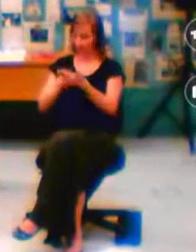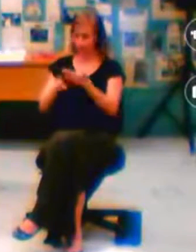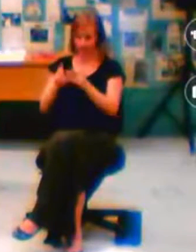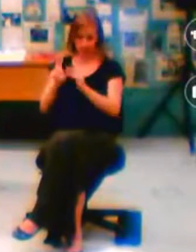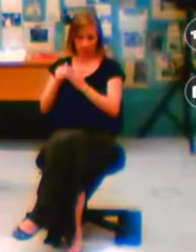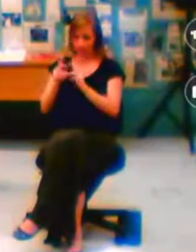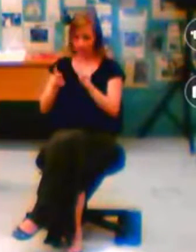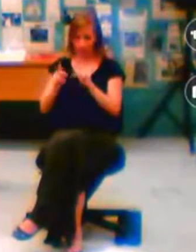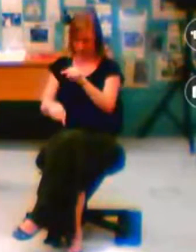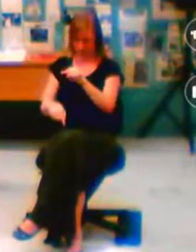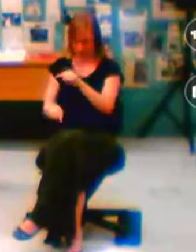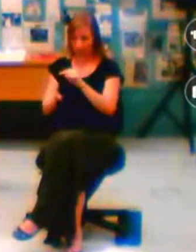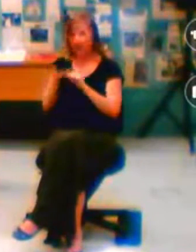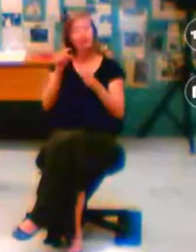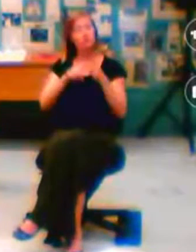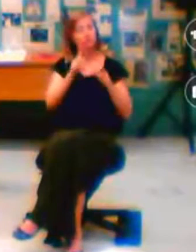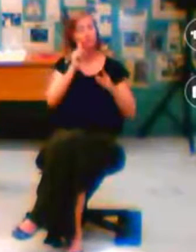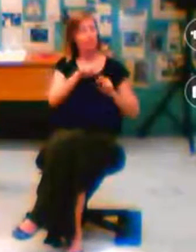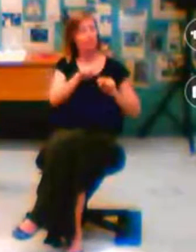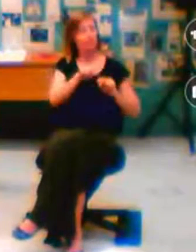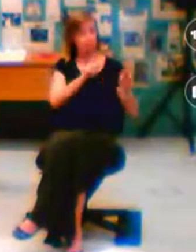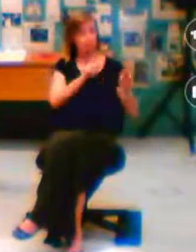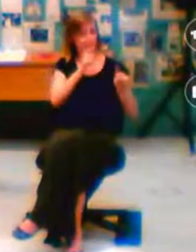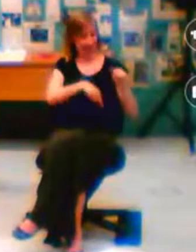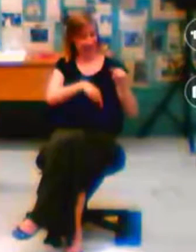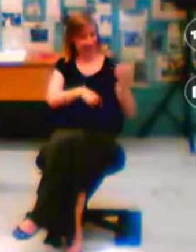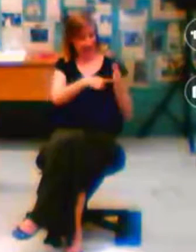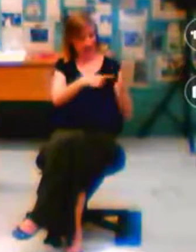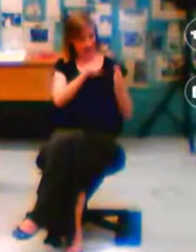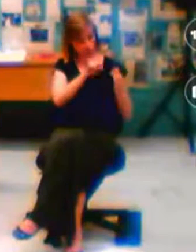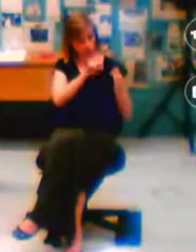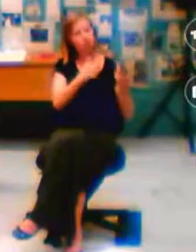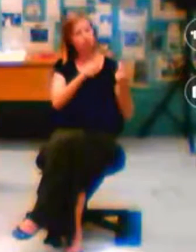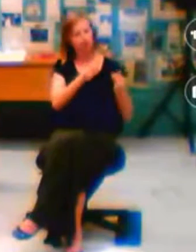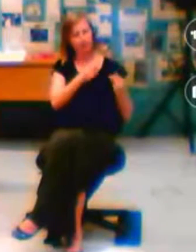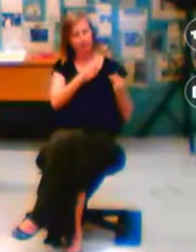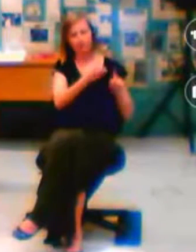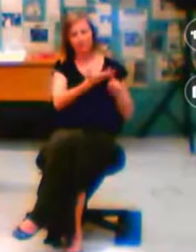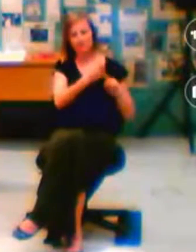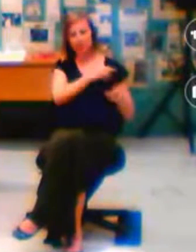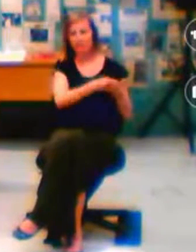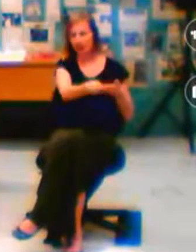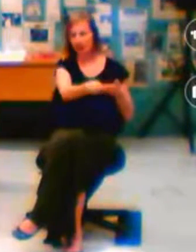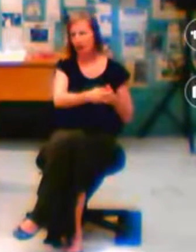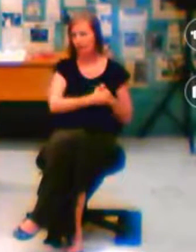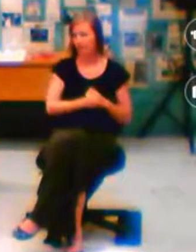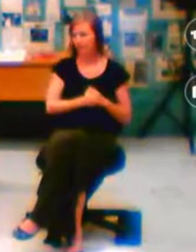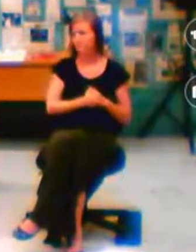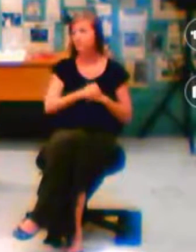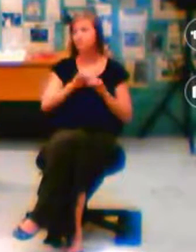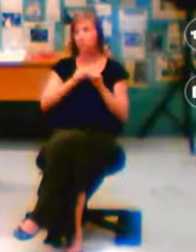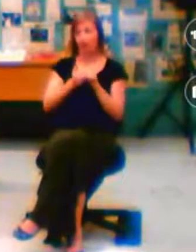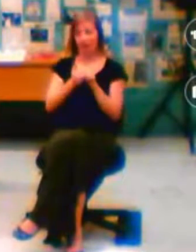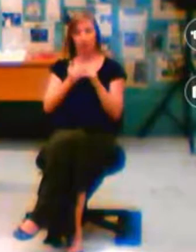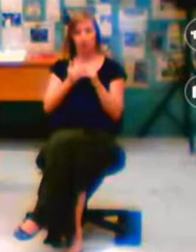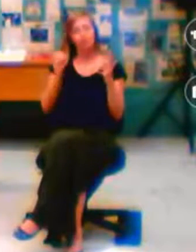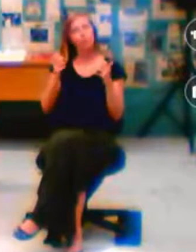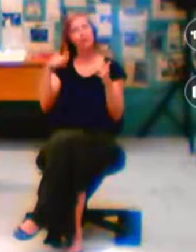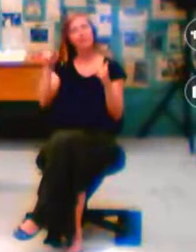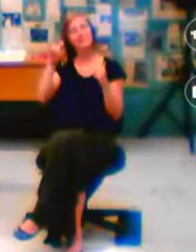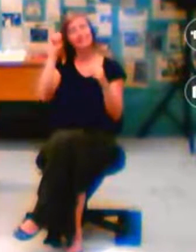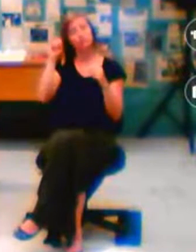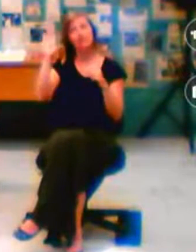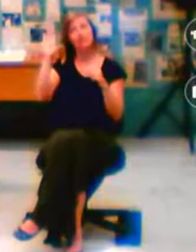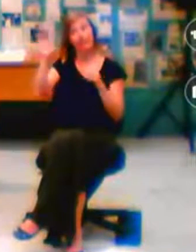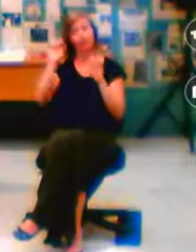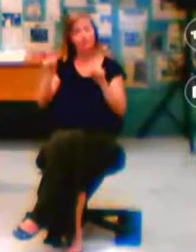risk. So it was trying to keep insurers from discriminating against those people, and it was also trying to help people who couldn't